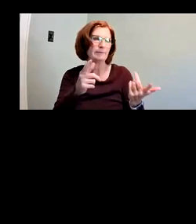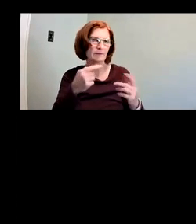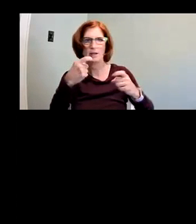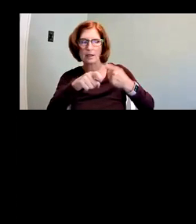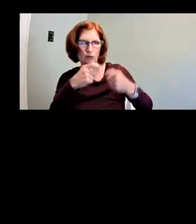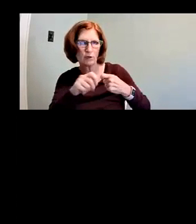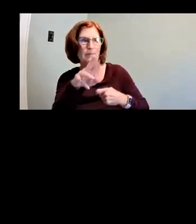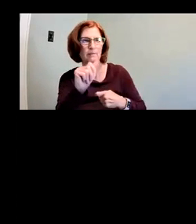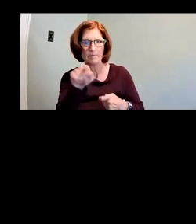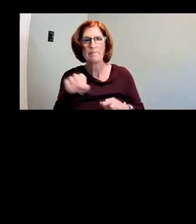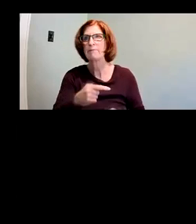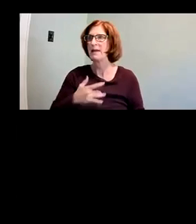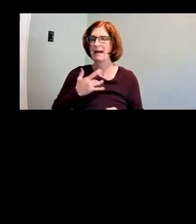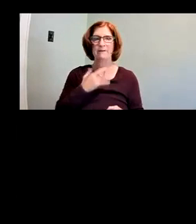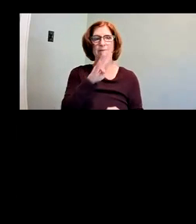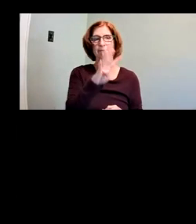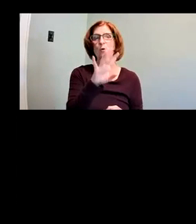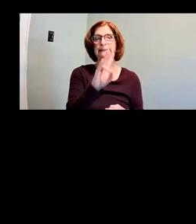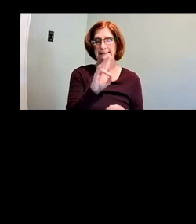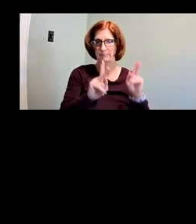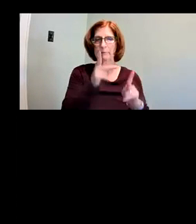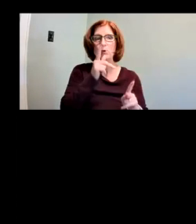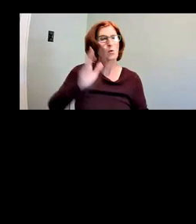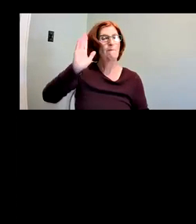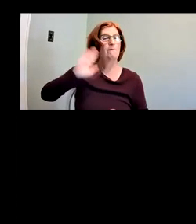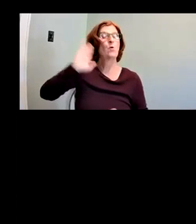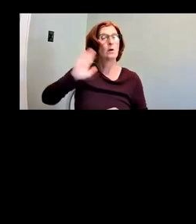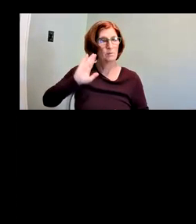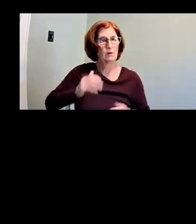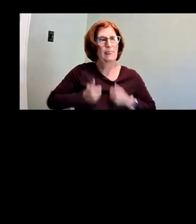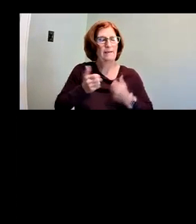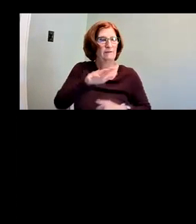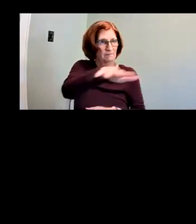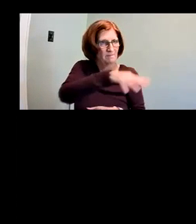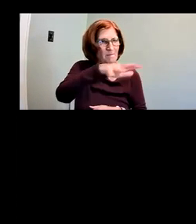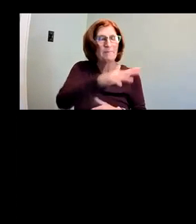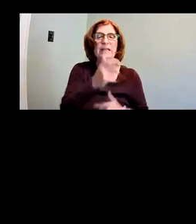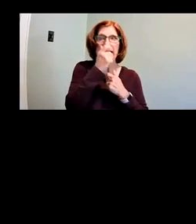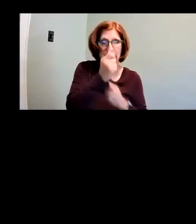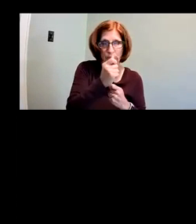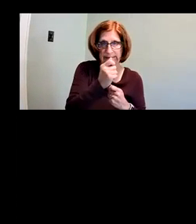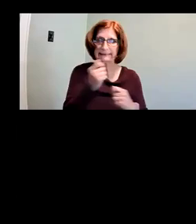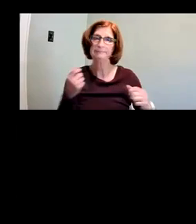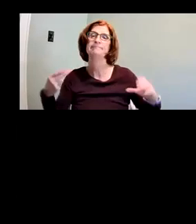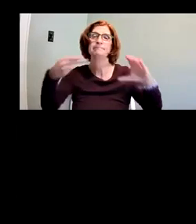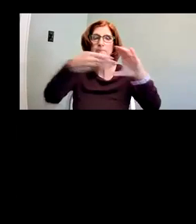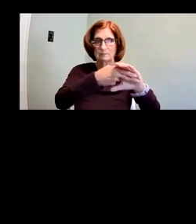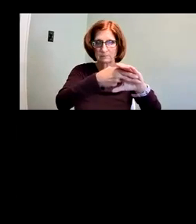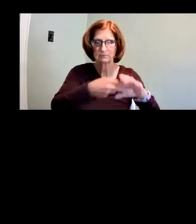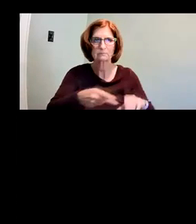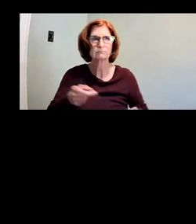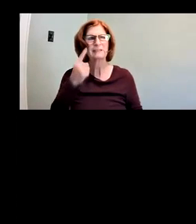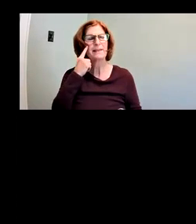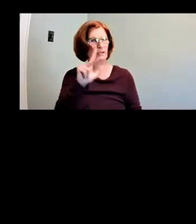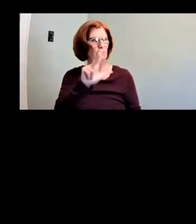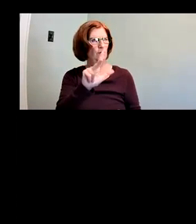believe to date, 47 former Penn Plaza residents have joined Trek's interested list for this project, and I think